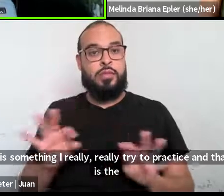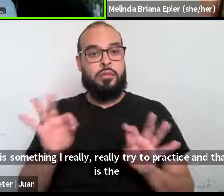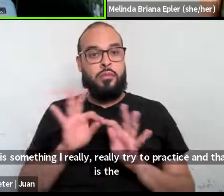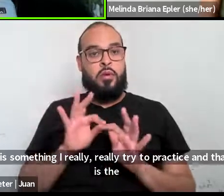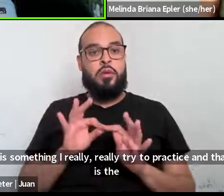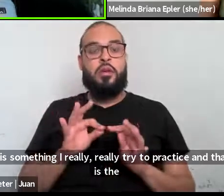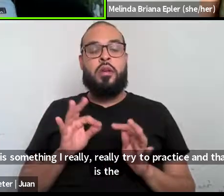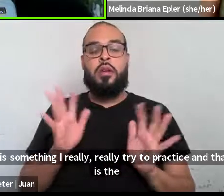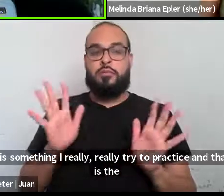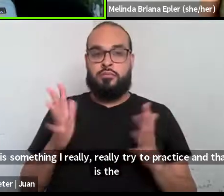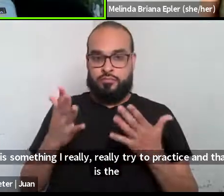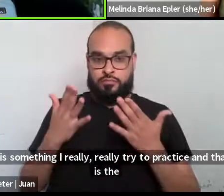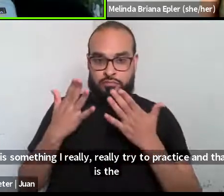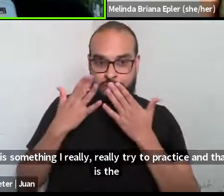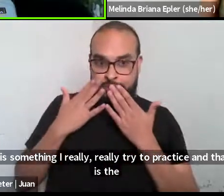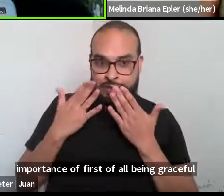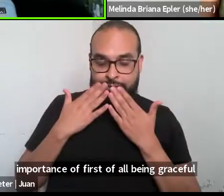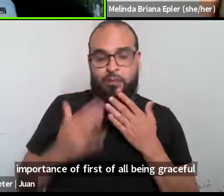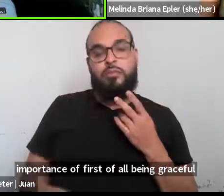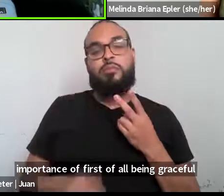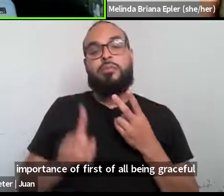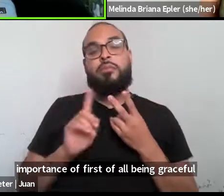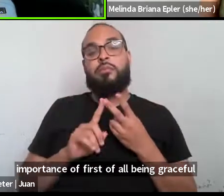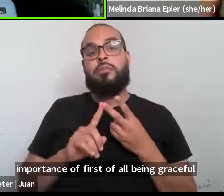And second of all,